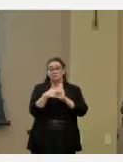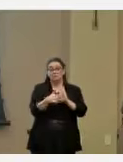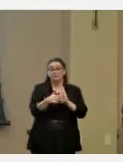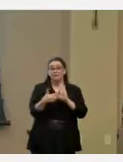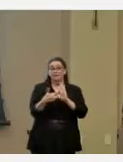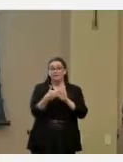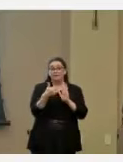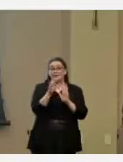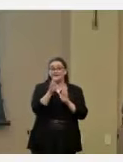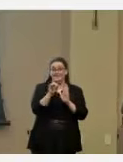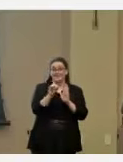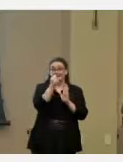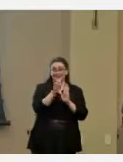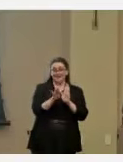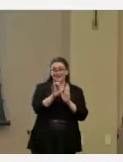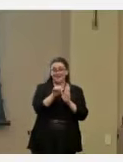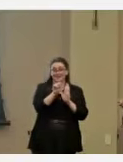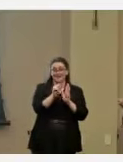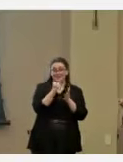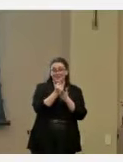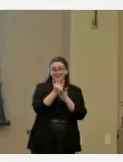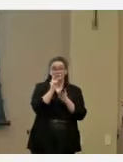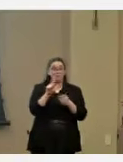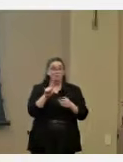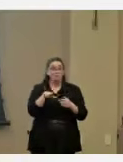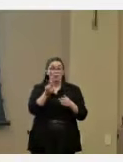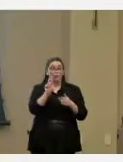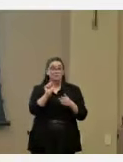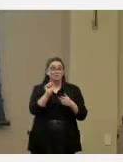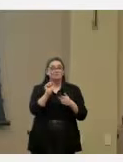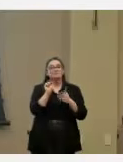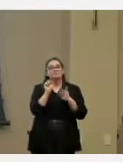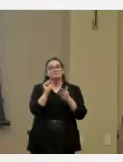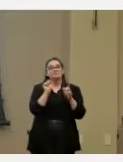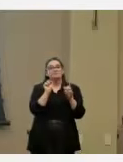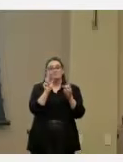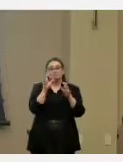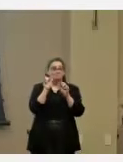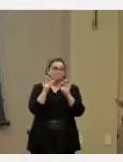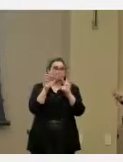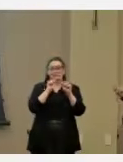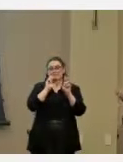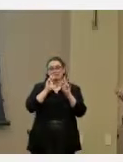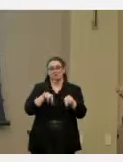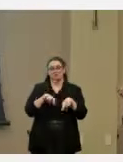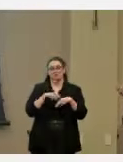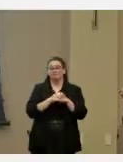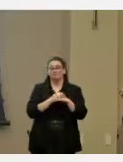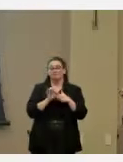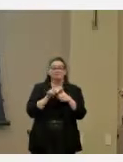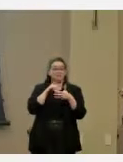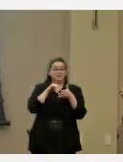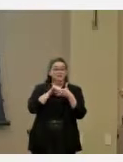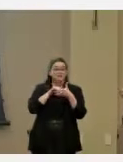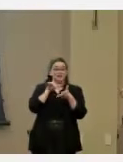anti-CD19 CAR T cells for the treatment of lupus, they were able to get amazing results. Their first study, which